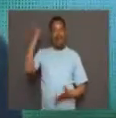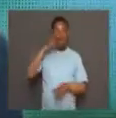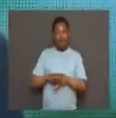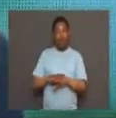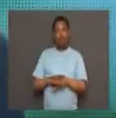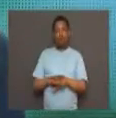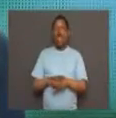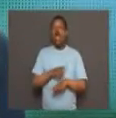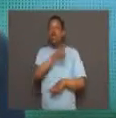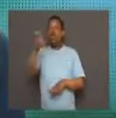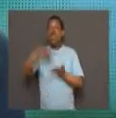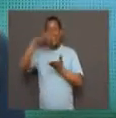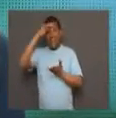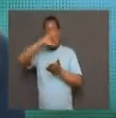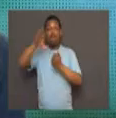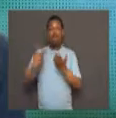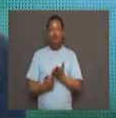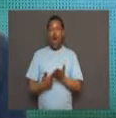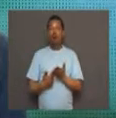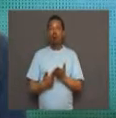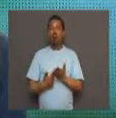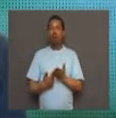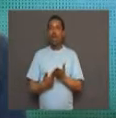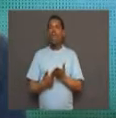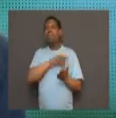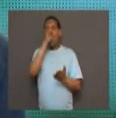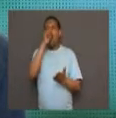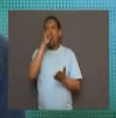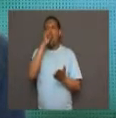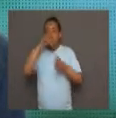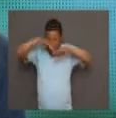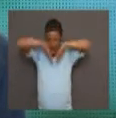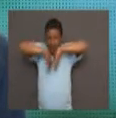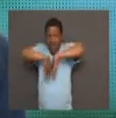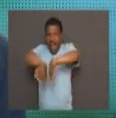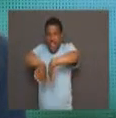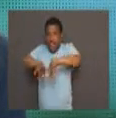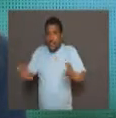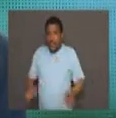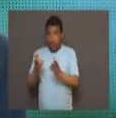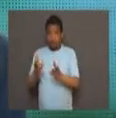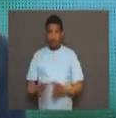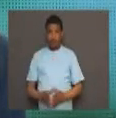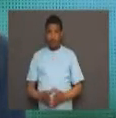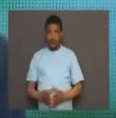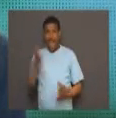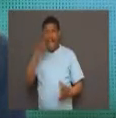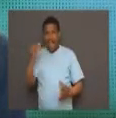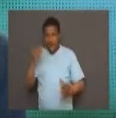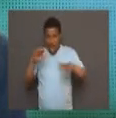Last time, you learned about Ethiopia's Rift Valley system and